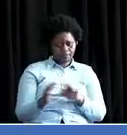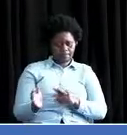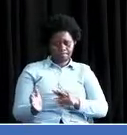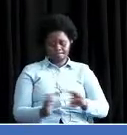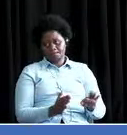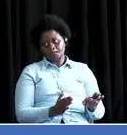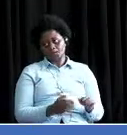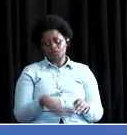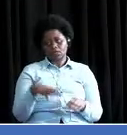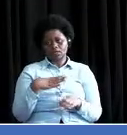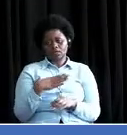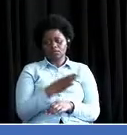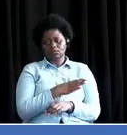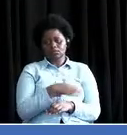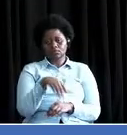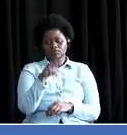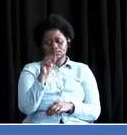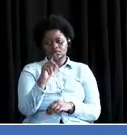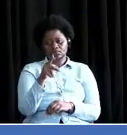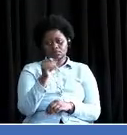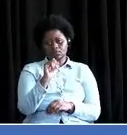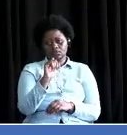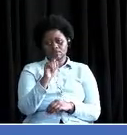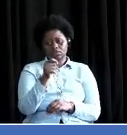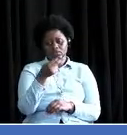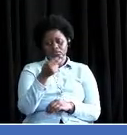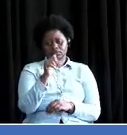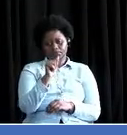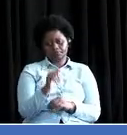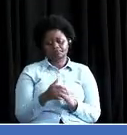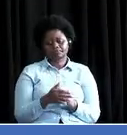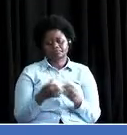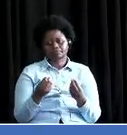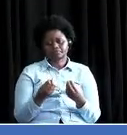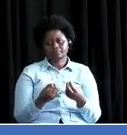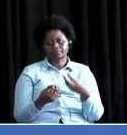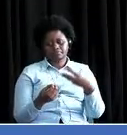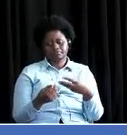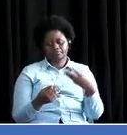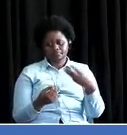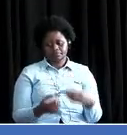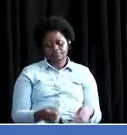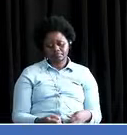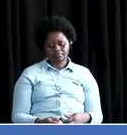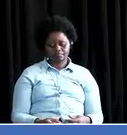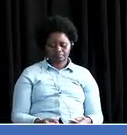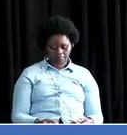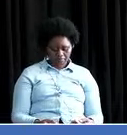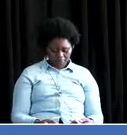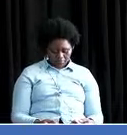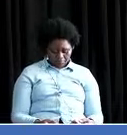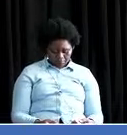Mnigati. Mr. Speaker, I was number 3 on the list. And you come up now.